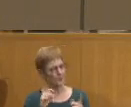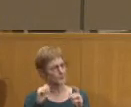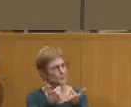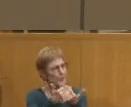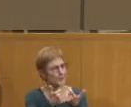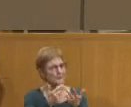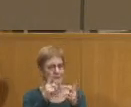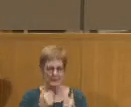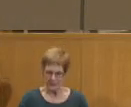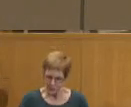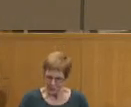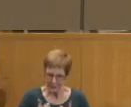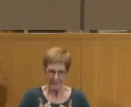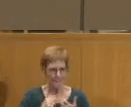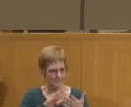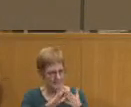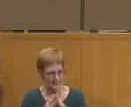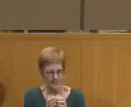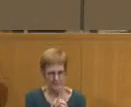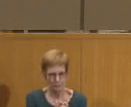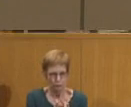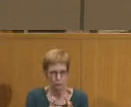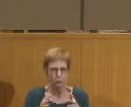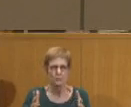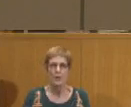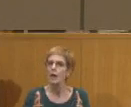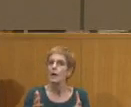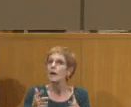do. But you know